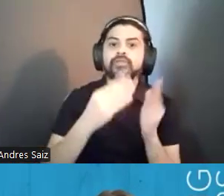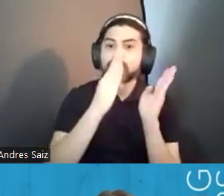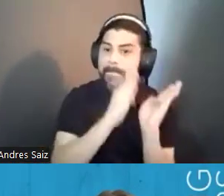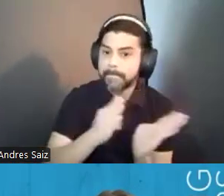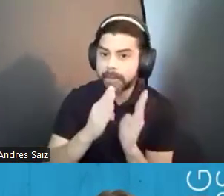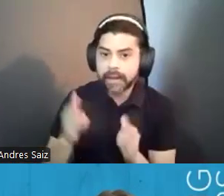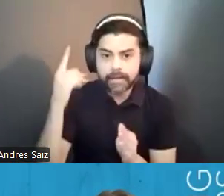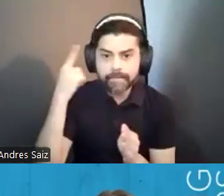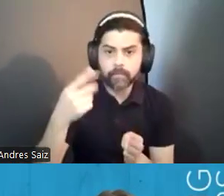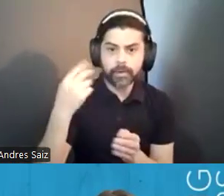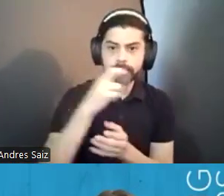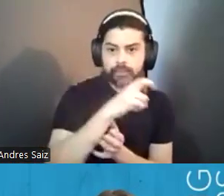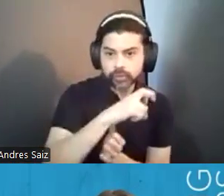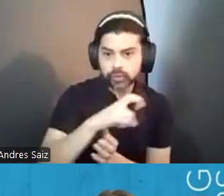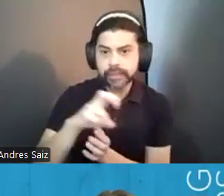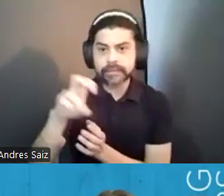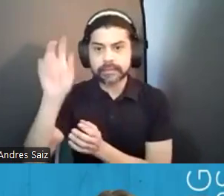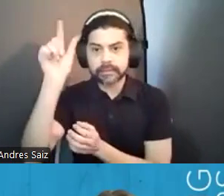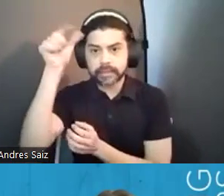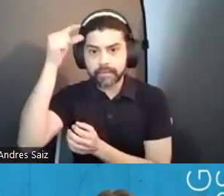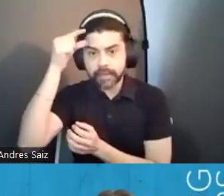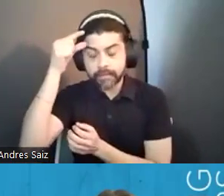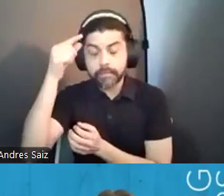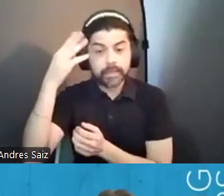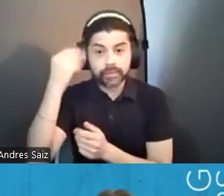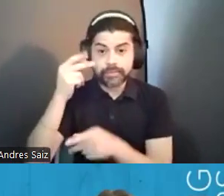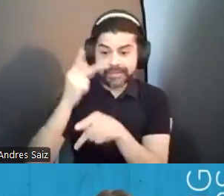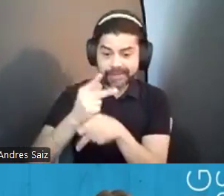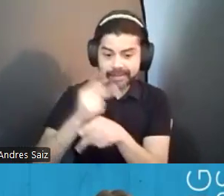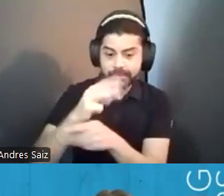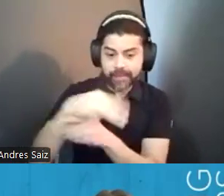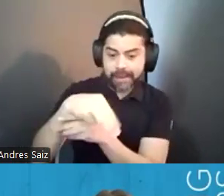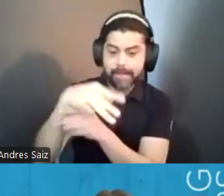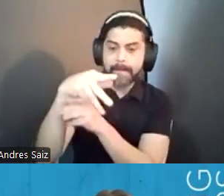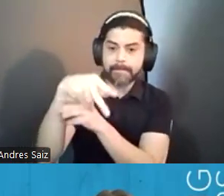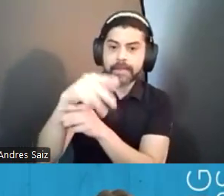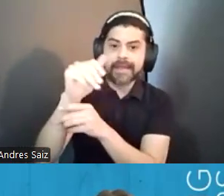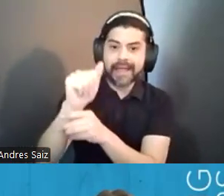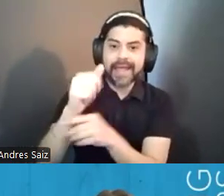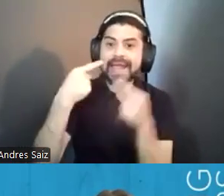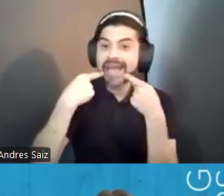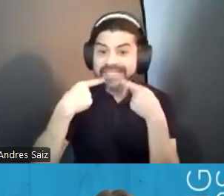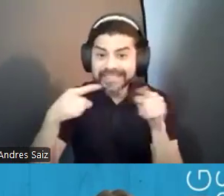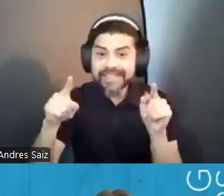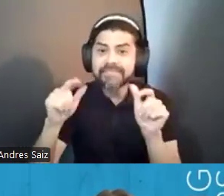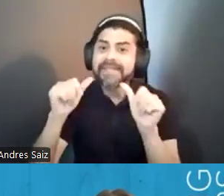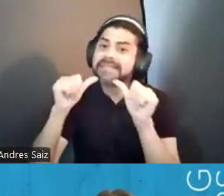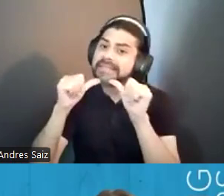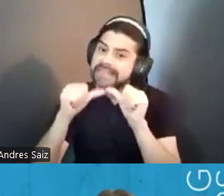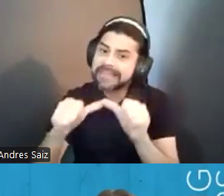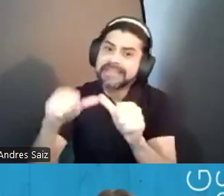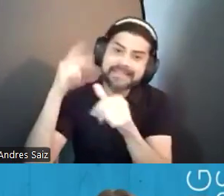investments that the MPA has made and the momentum, tremendous momentum, and the tremendous work that's happened can continue. And